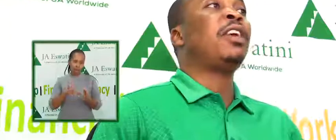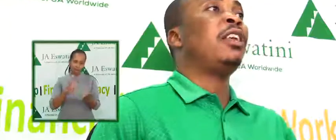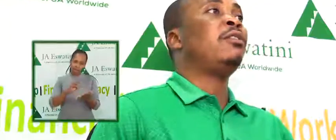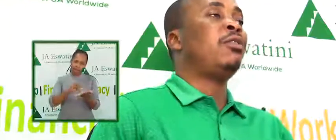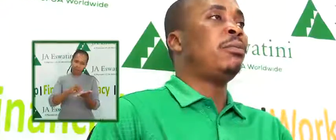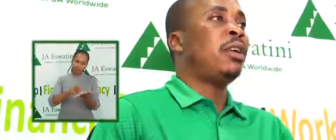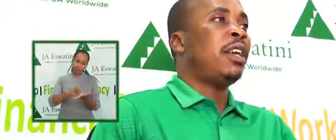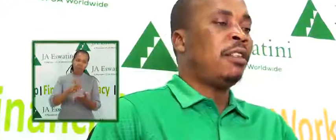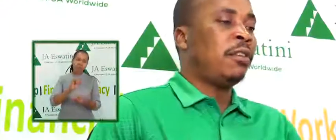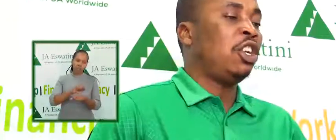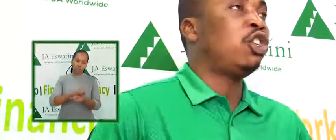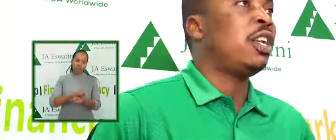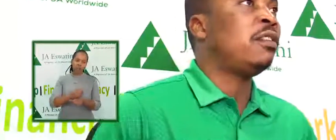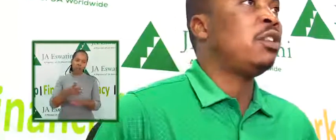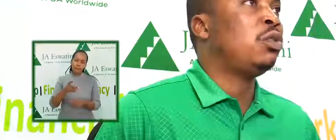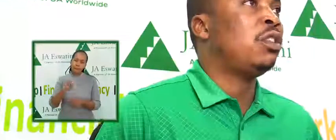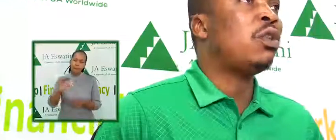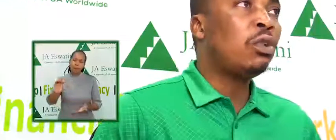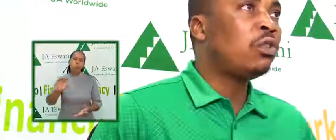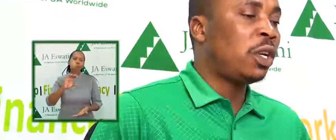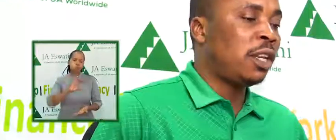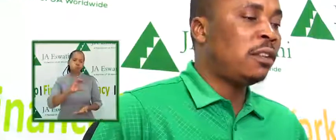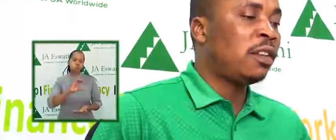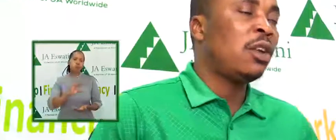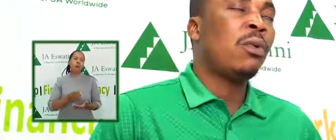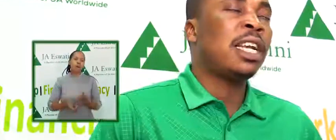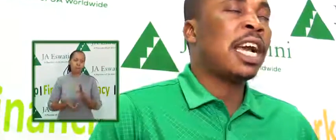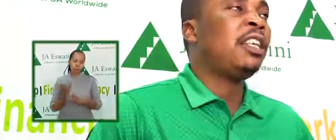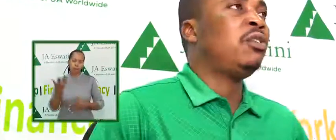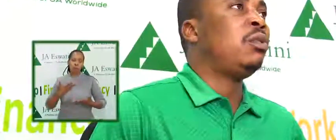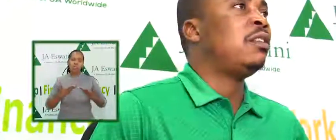get finance from the financial institutions. Also, it is